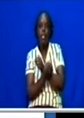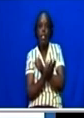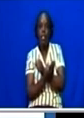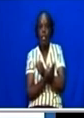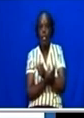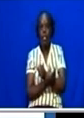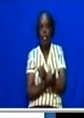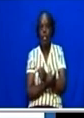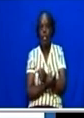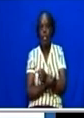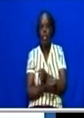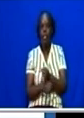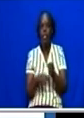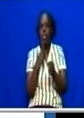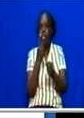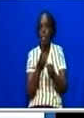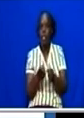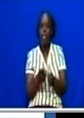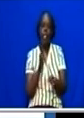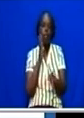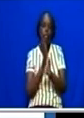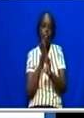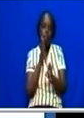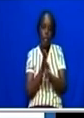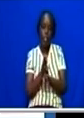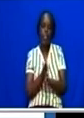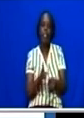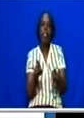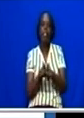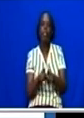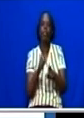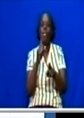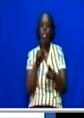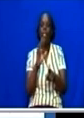means mentioning the fact as it is,